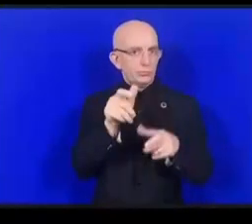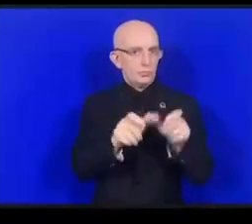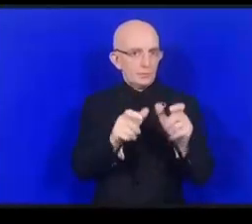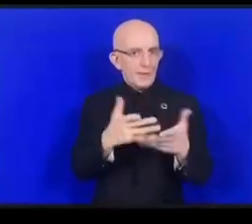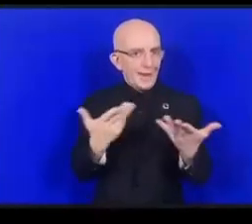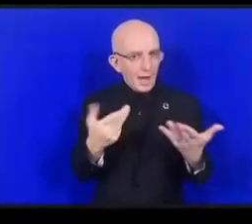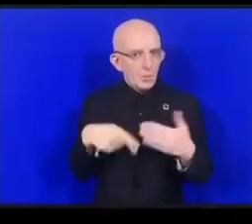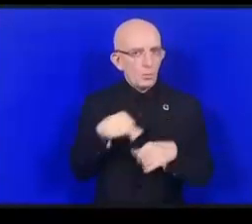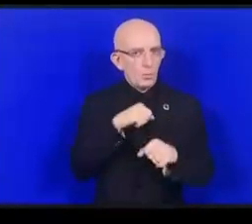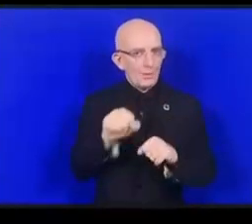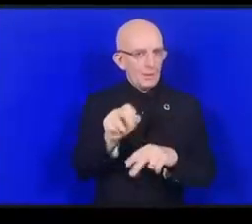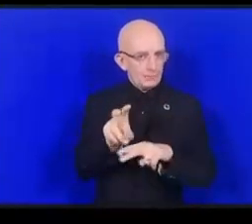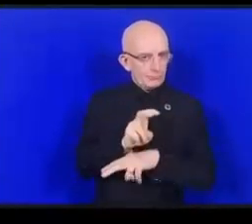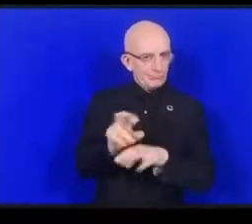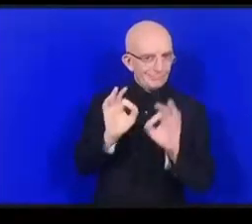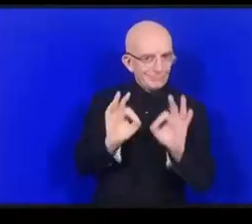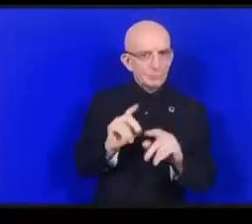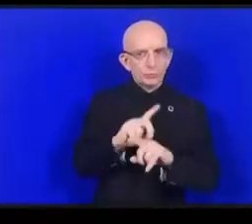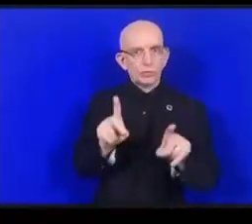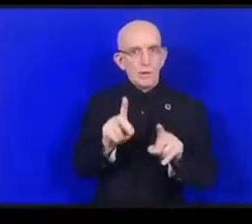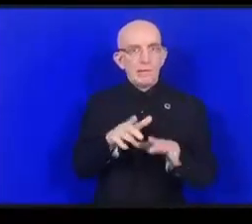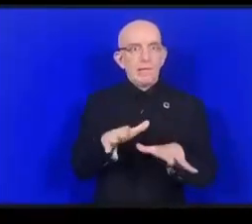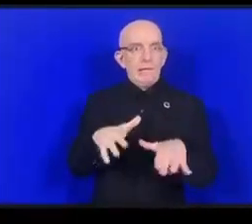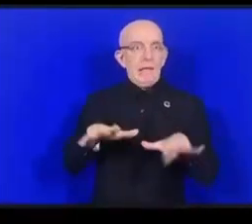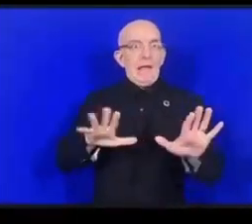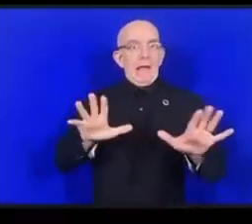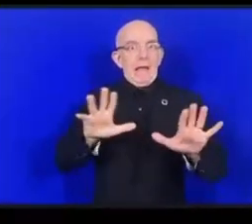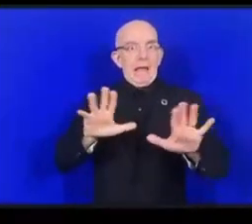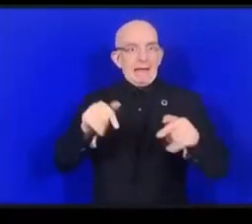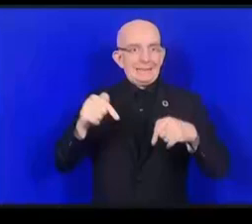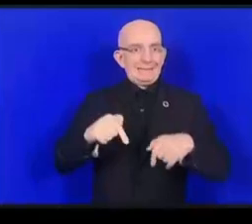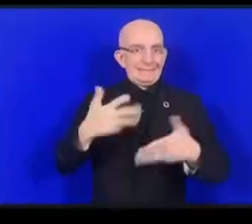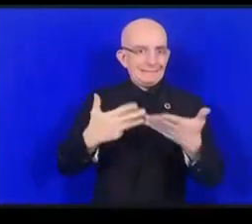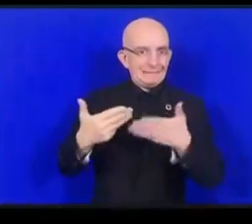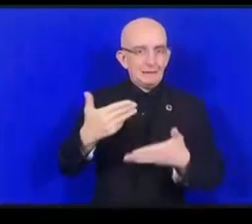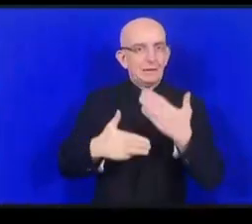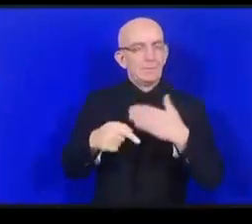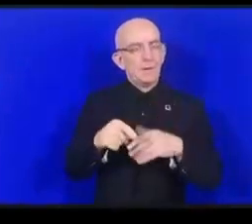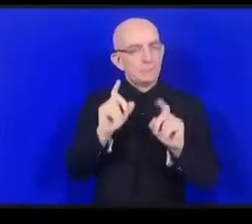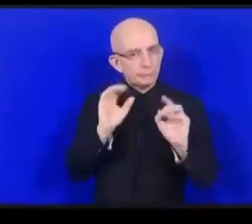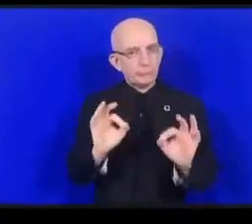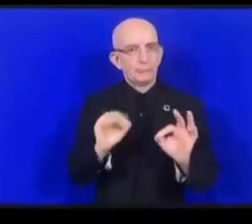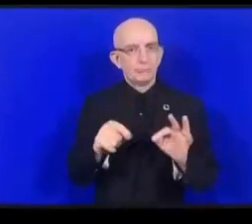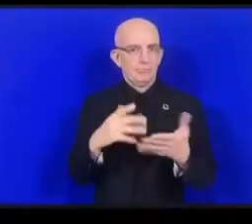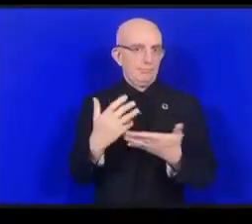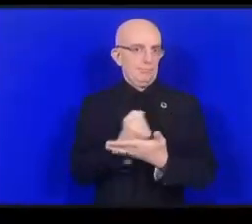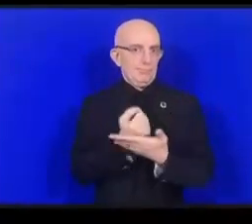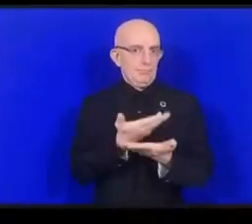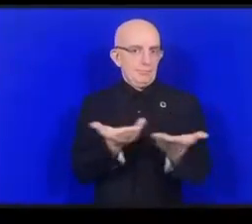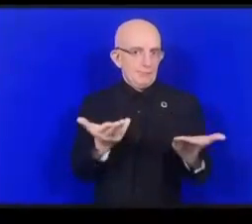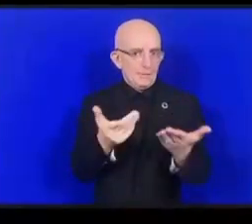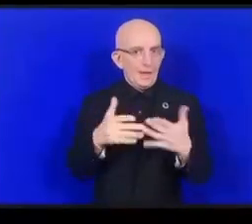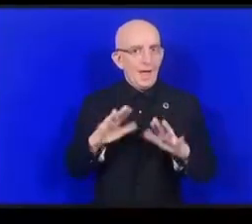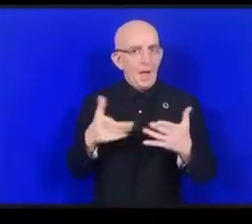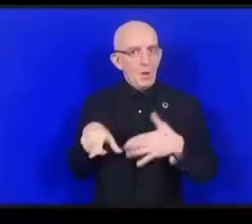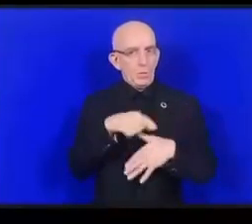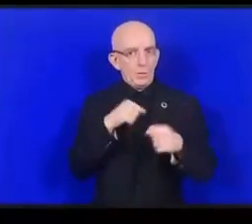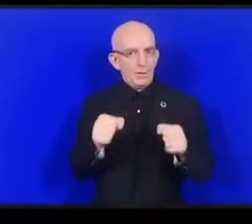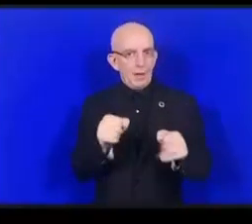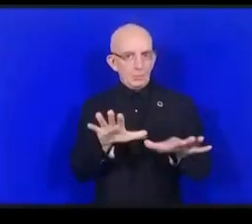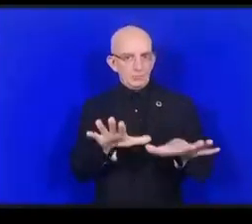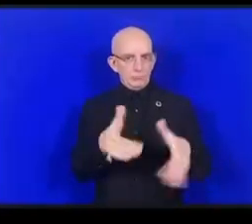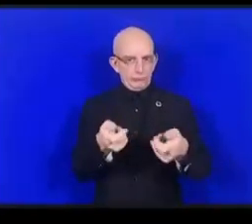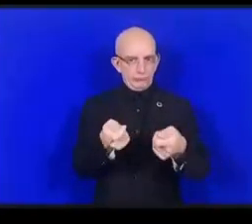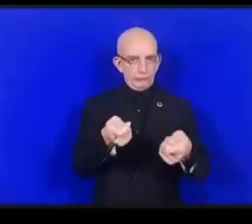being accessed in a bad way, but only in a good way? How could we control that? How could we basically make sure that